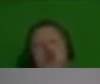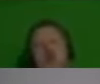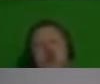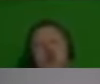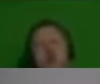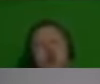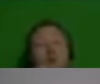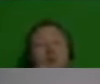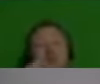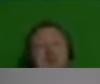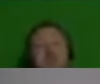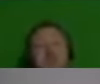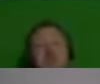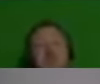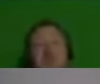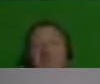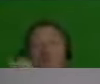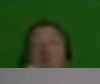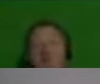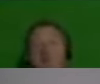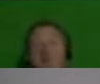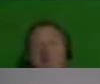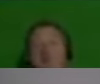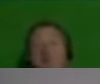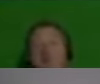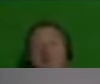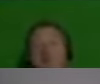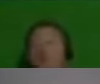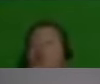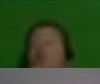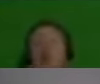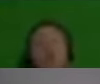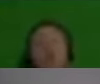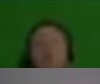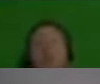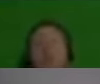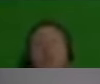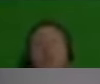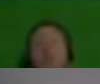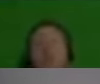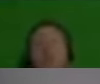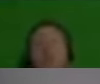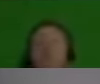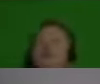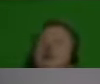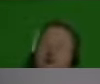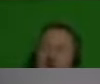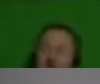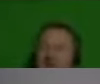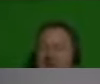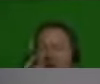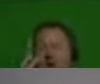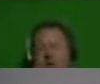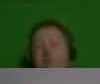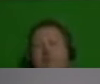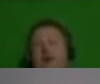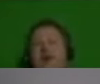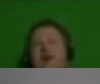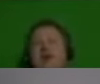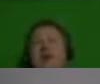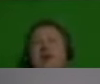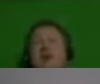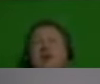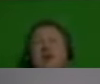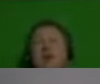certain people that you want to deal with them, okay. But don't group us. Yes. Thank you, Honorable Manye. All